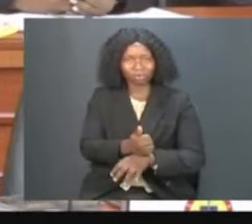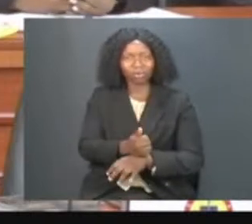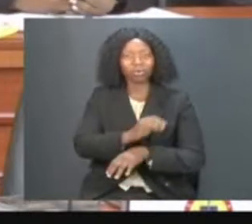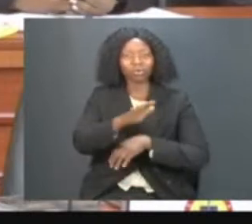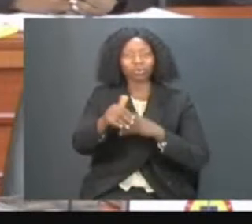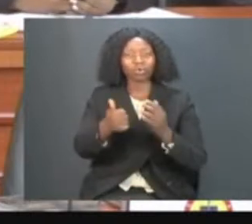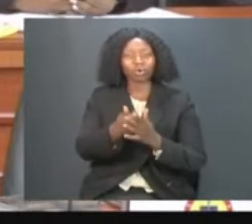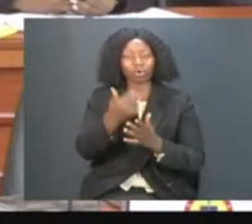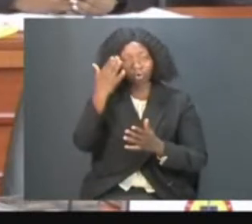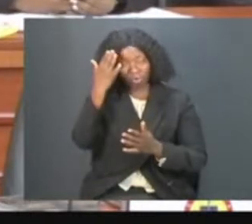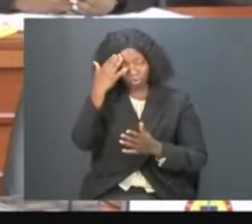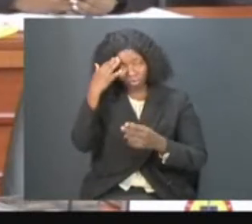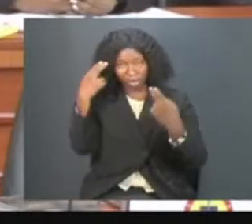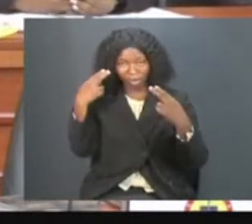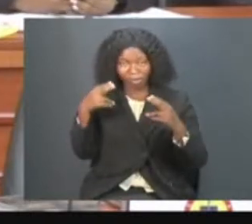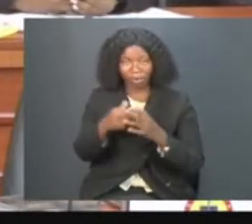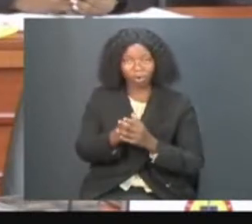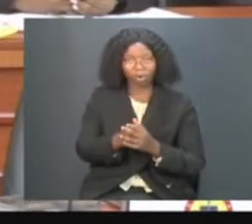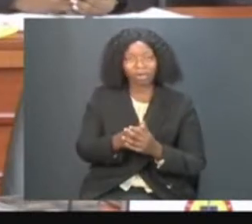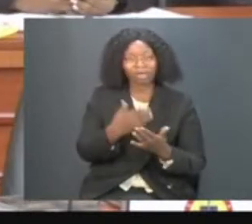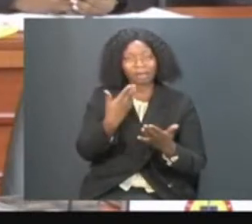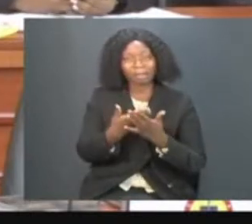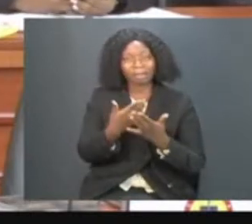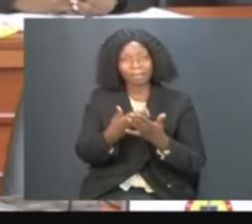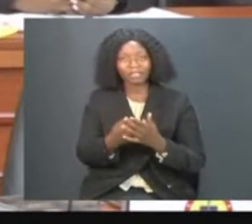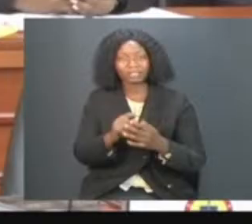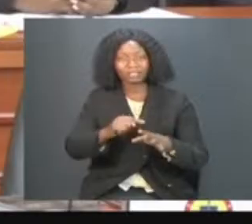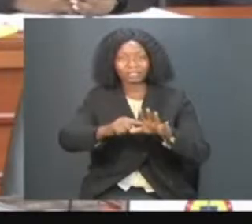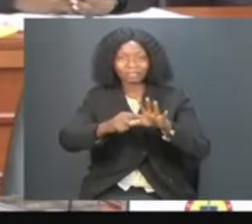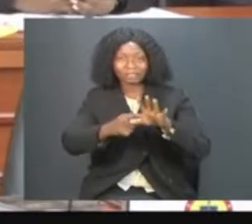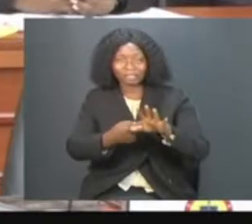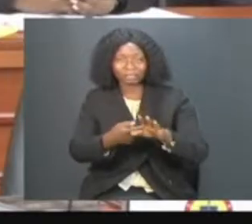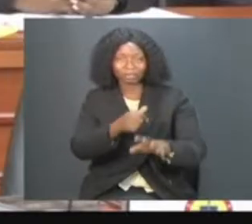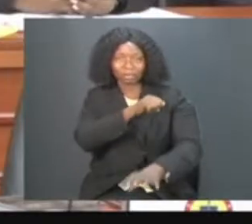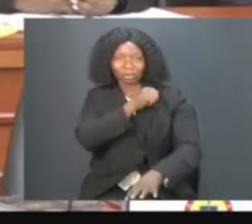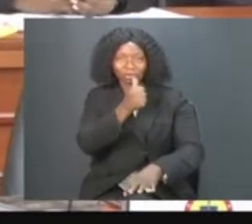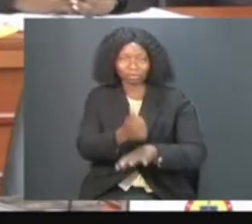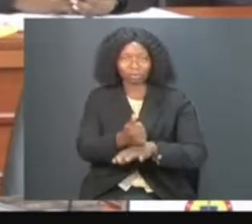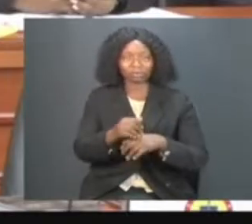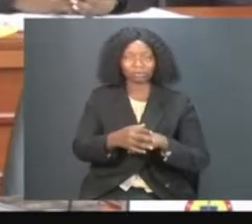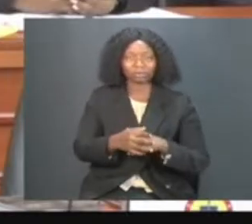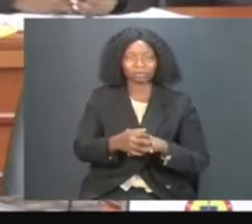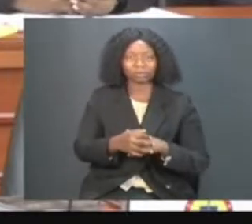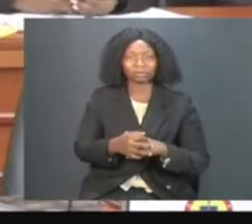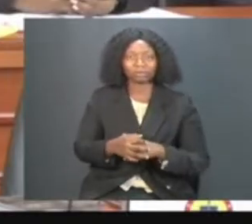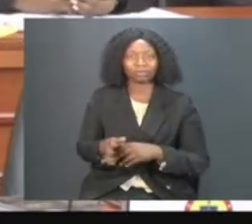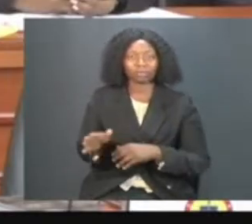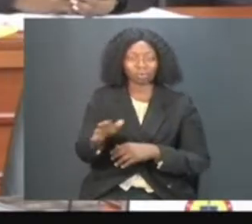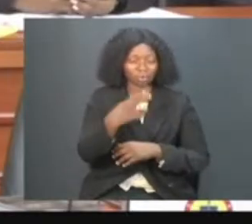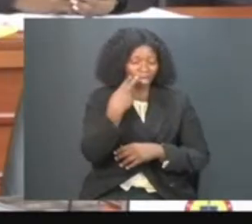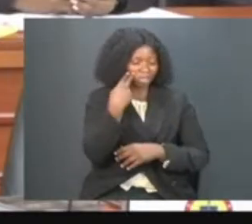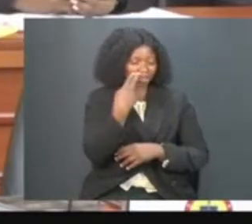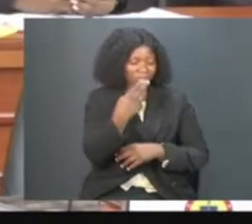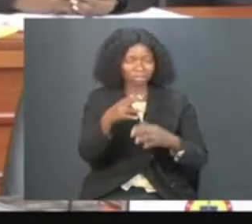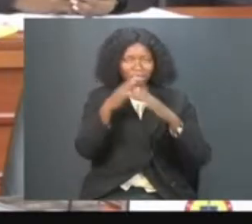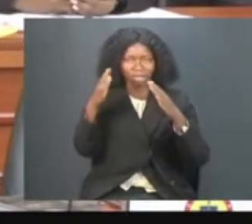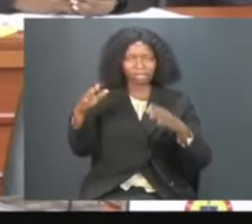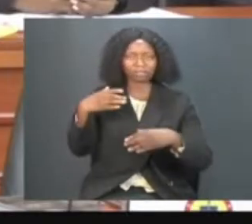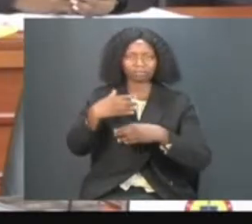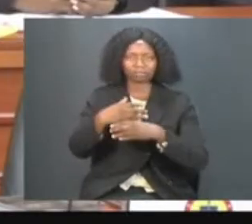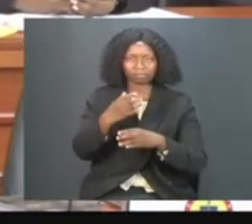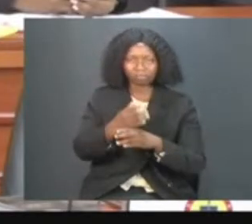the expenditure or the expenses that comes to establishment of authority. We have seen in this house, we've